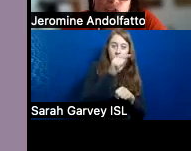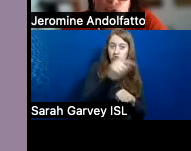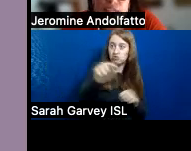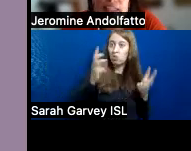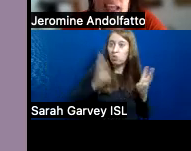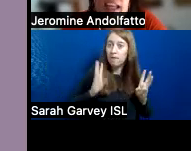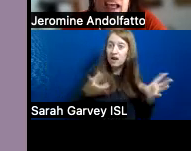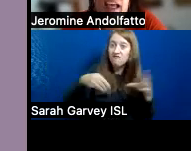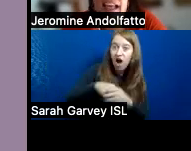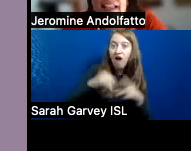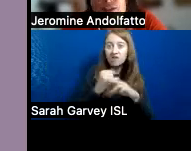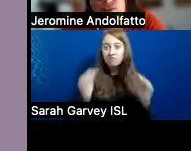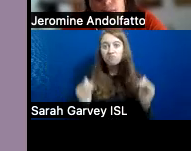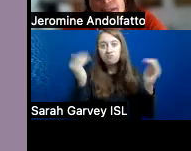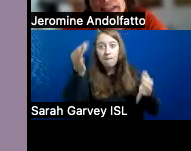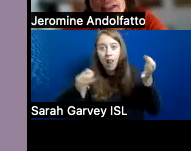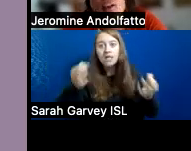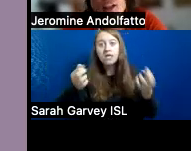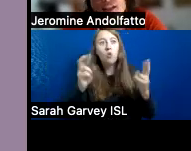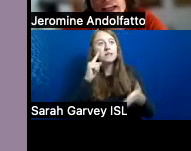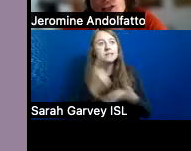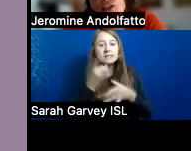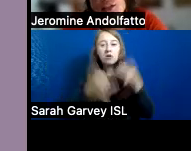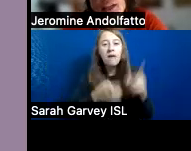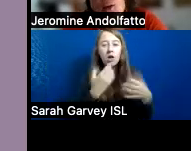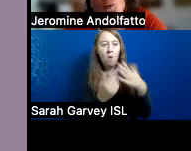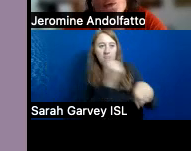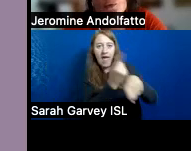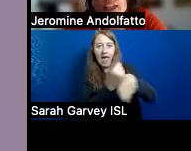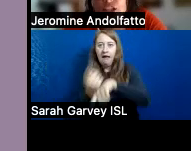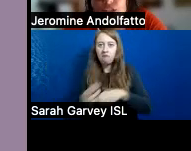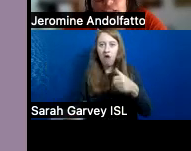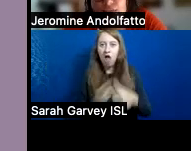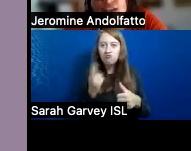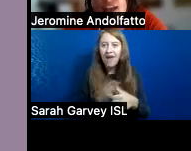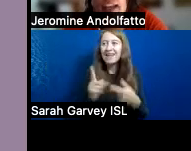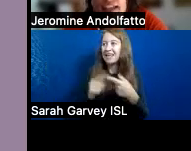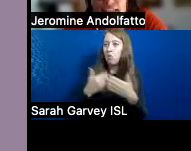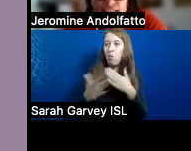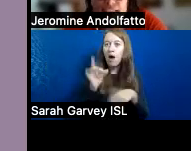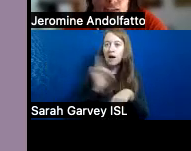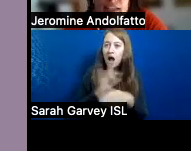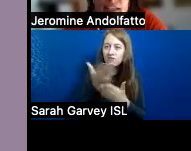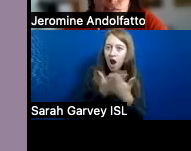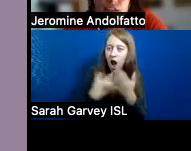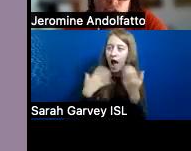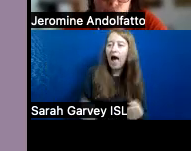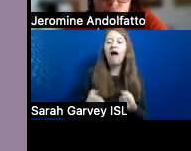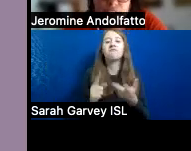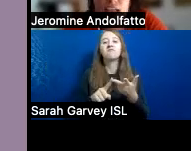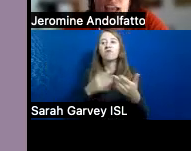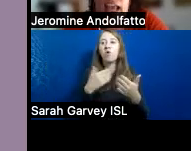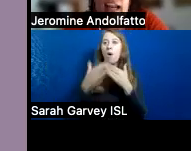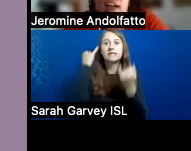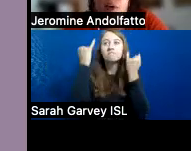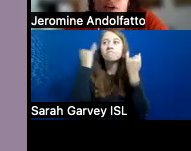EU countries, and highlighting the different pieces of legislation and also initiatives existing in different